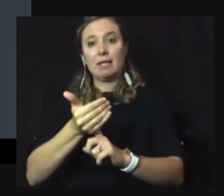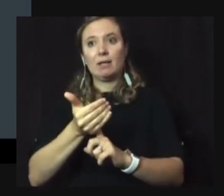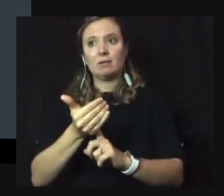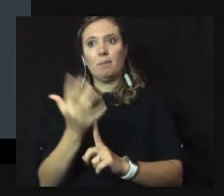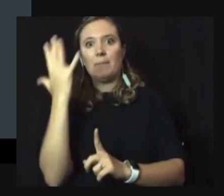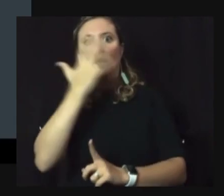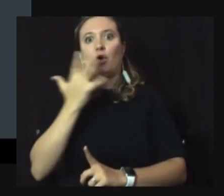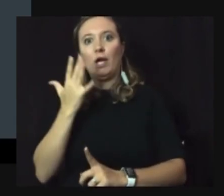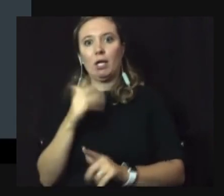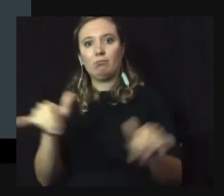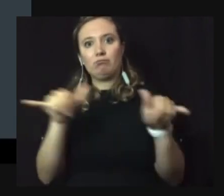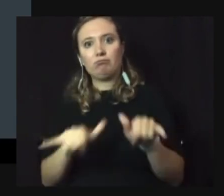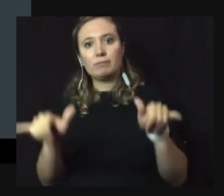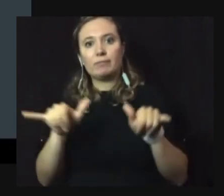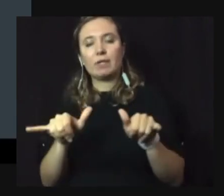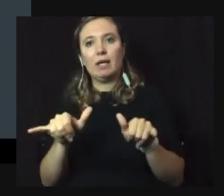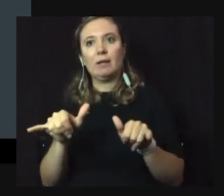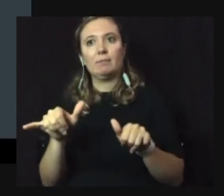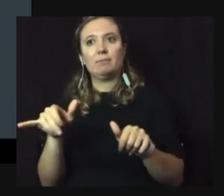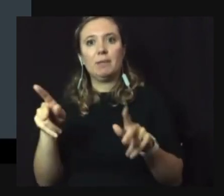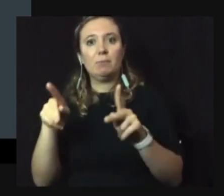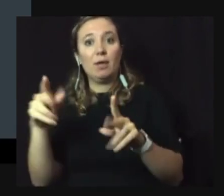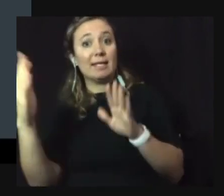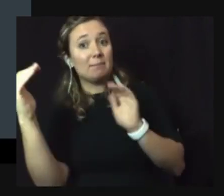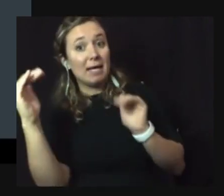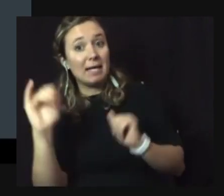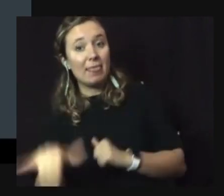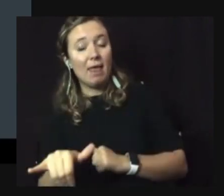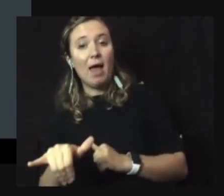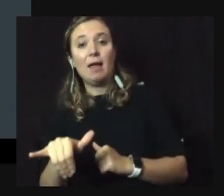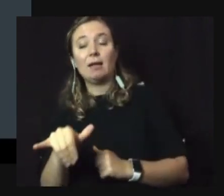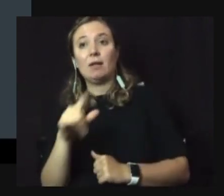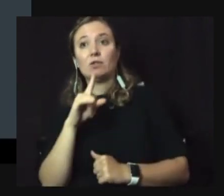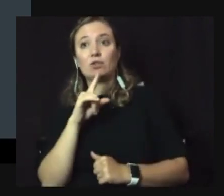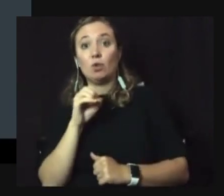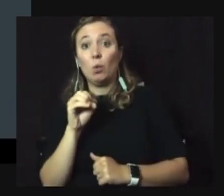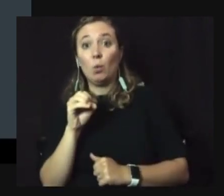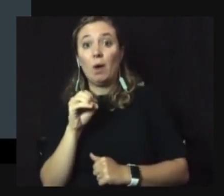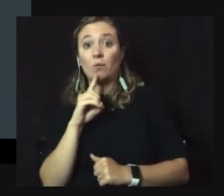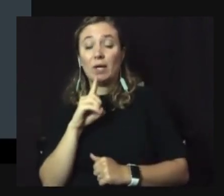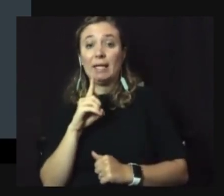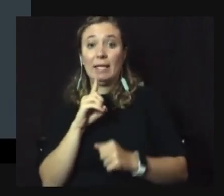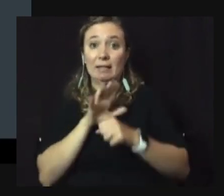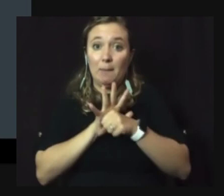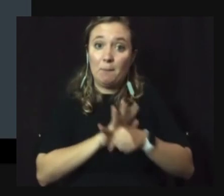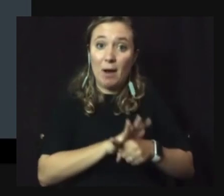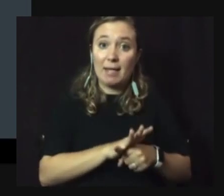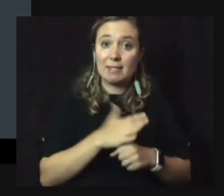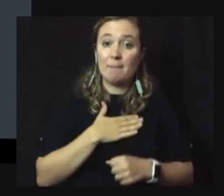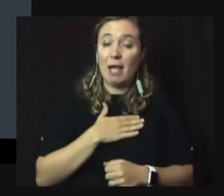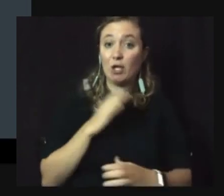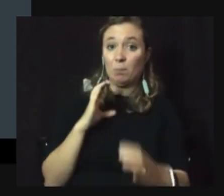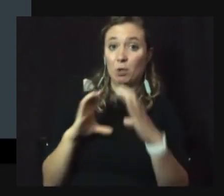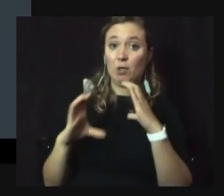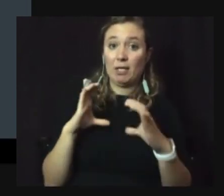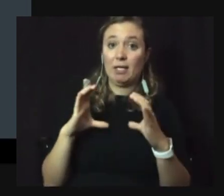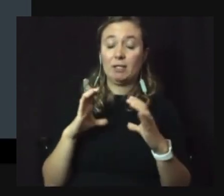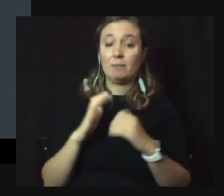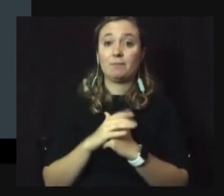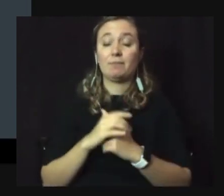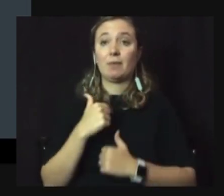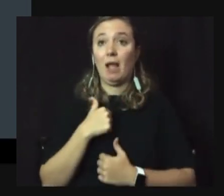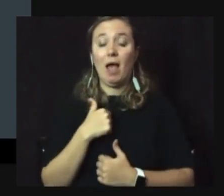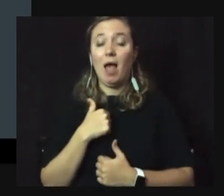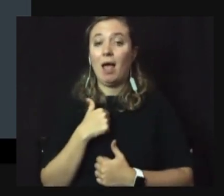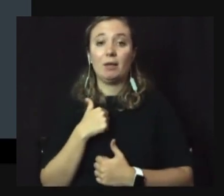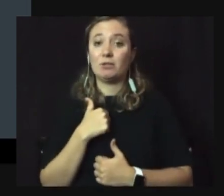was expected. And therefore, I actively suppressed my communication. I personally would not